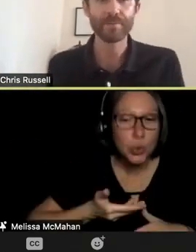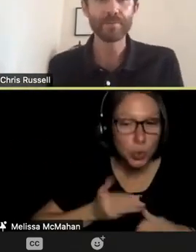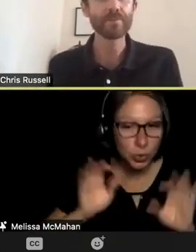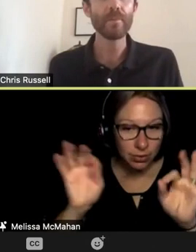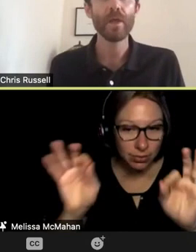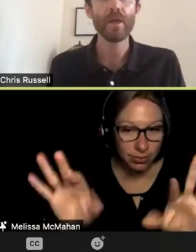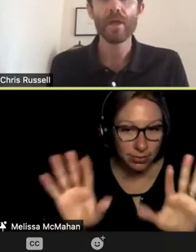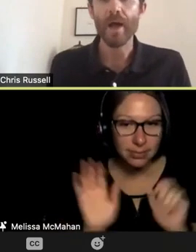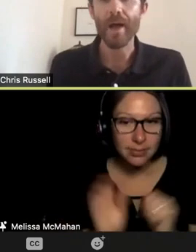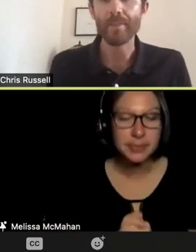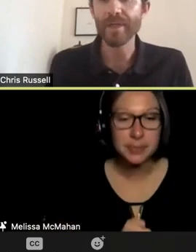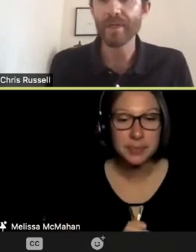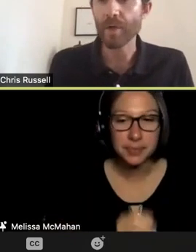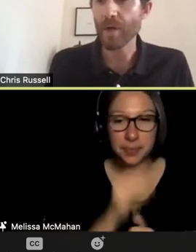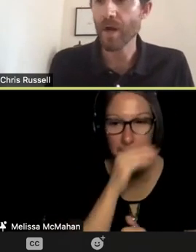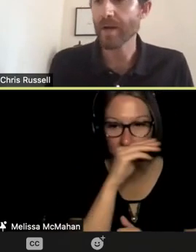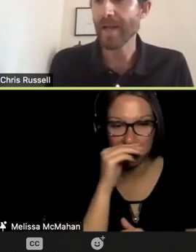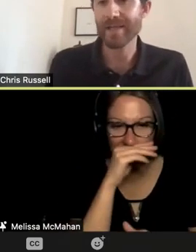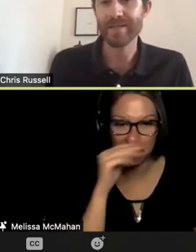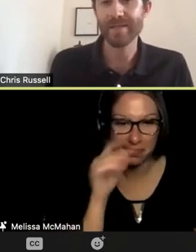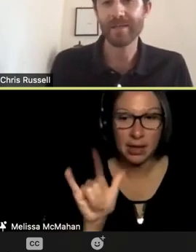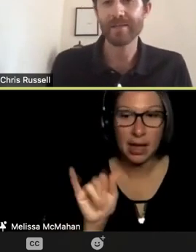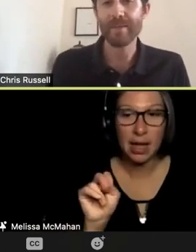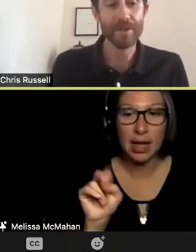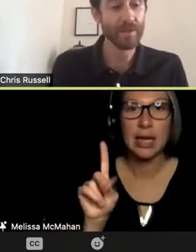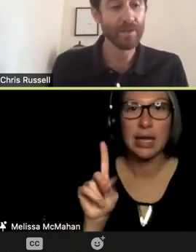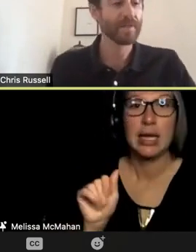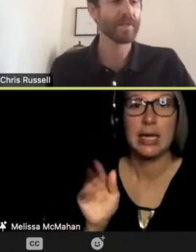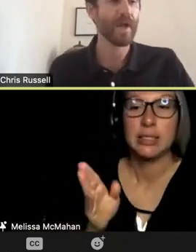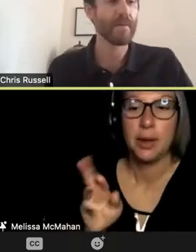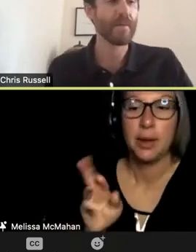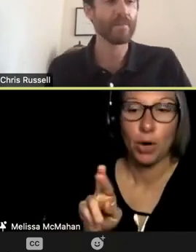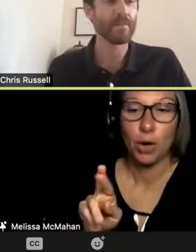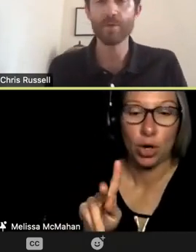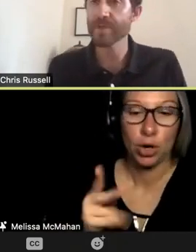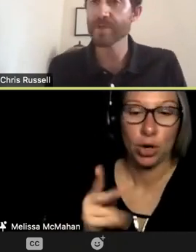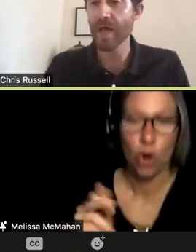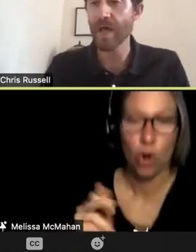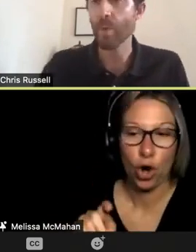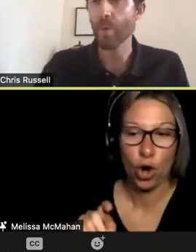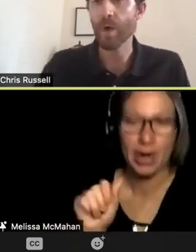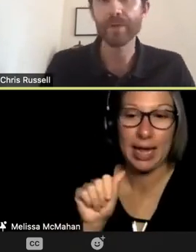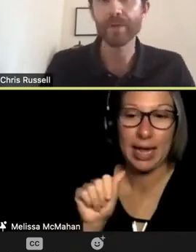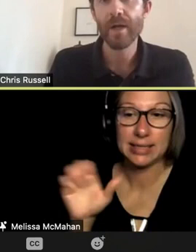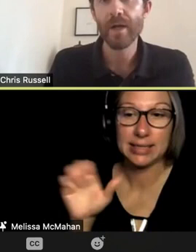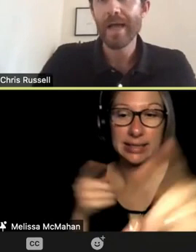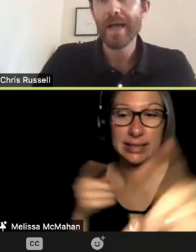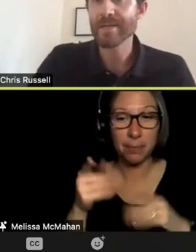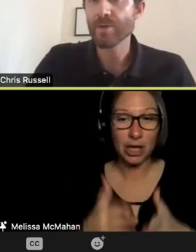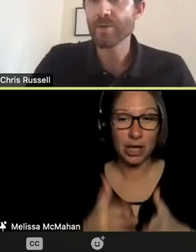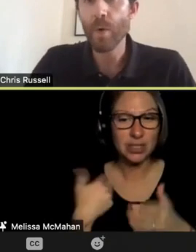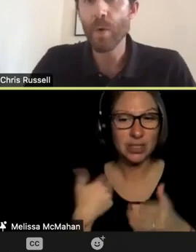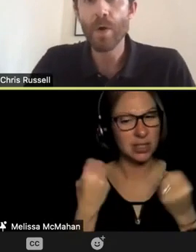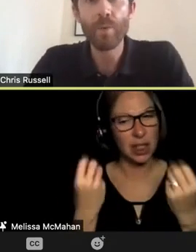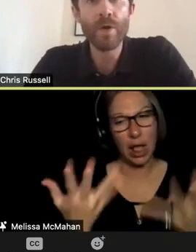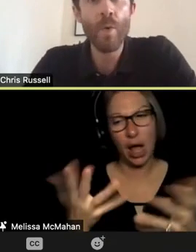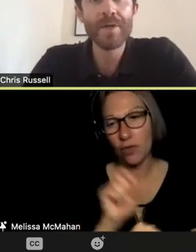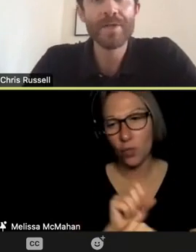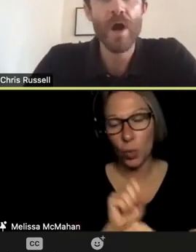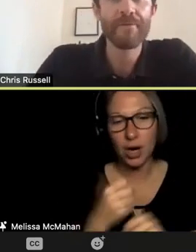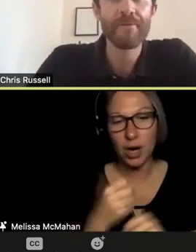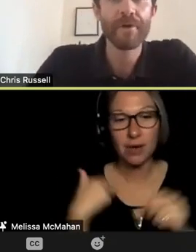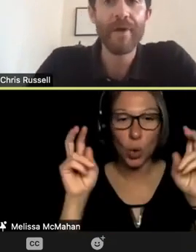to you. Linda Burkhardt, an AAC specialist, who you see a lot of her work out there, has this great quote: